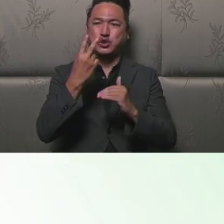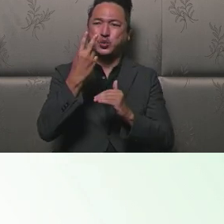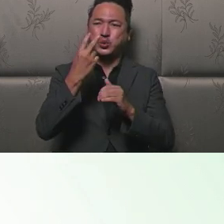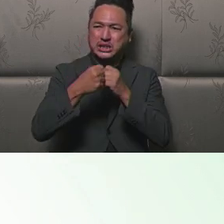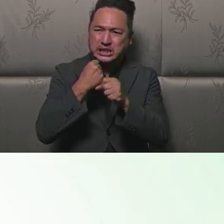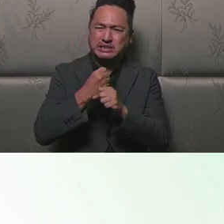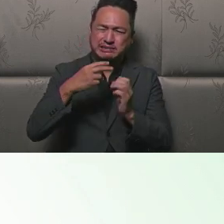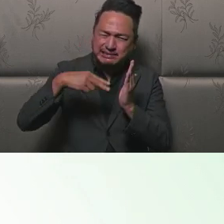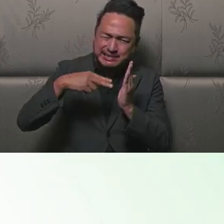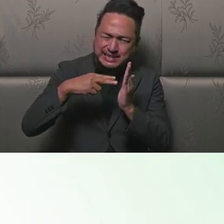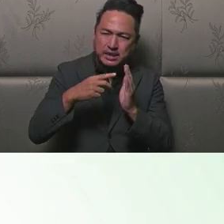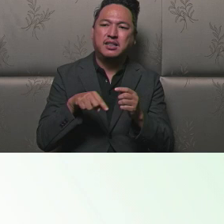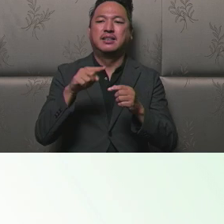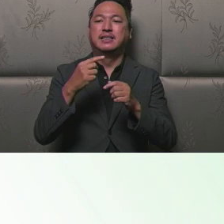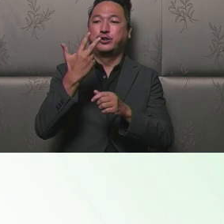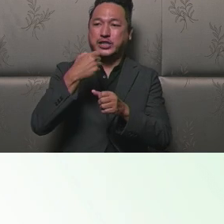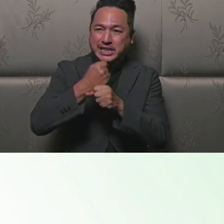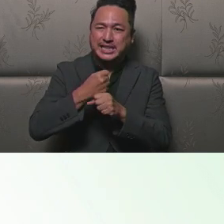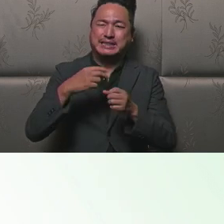this program.